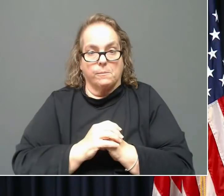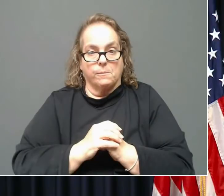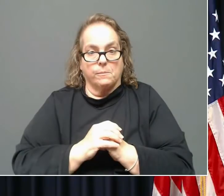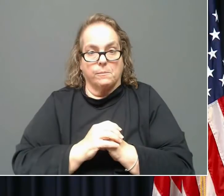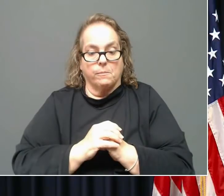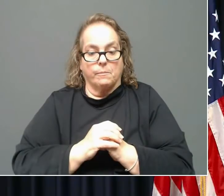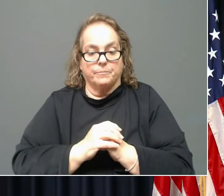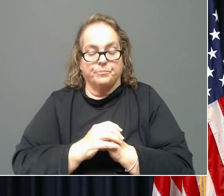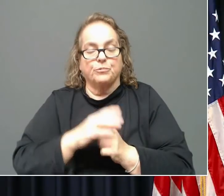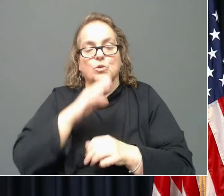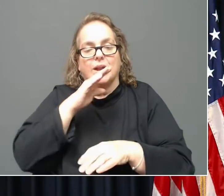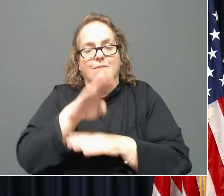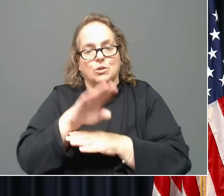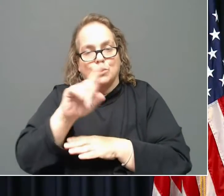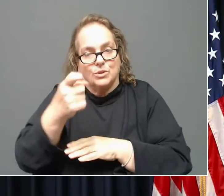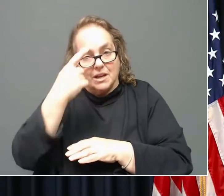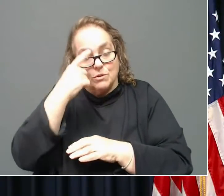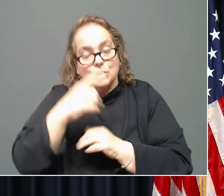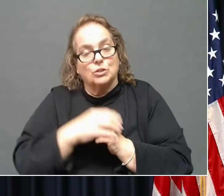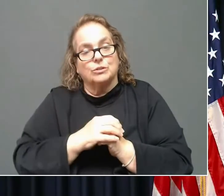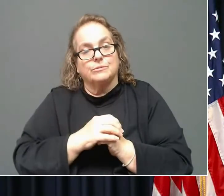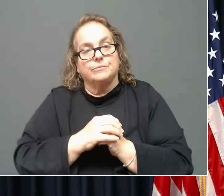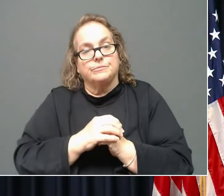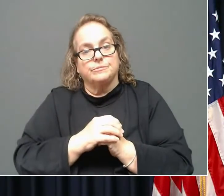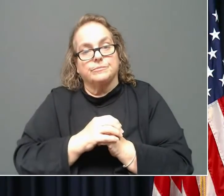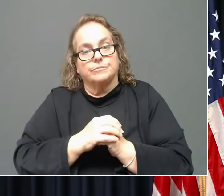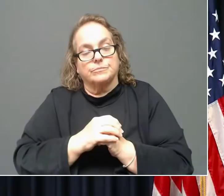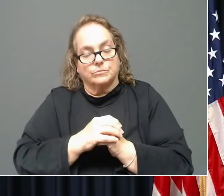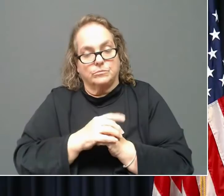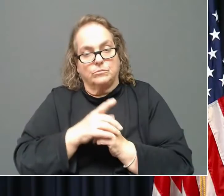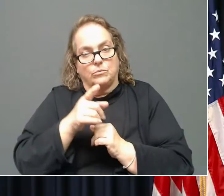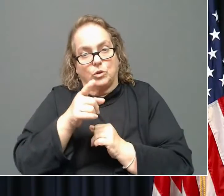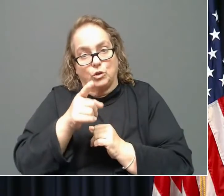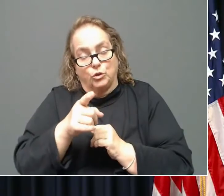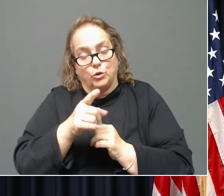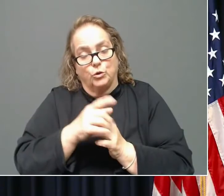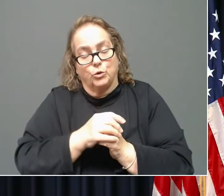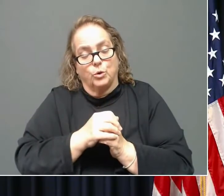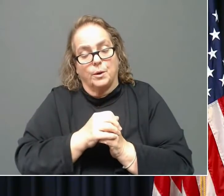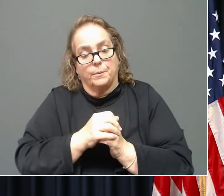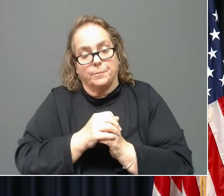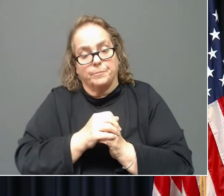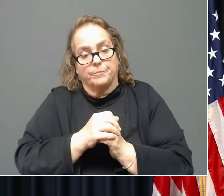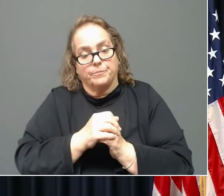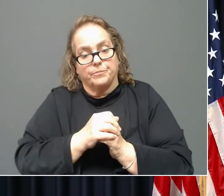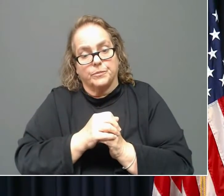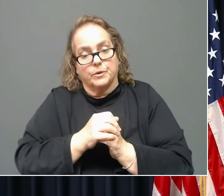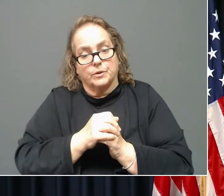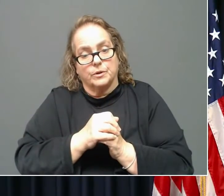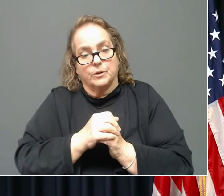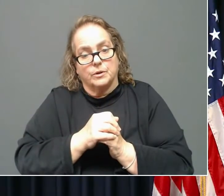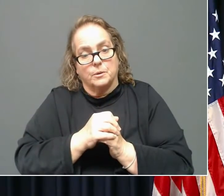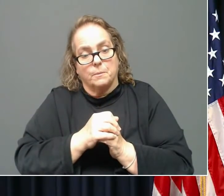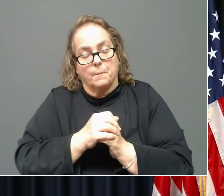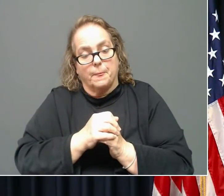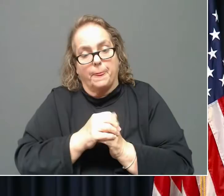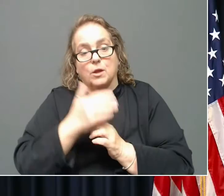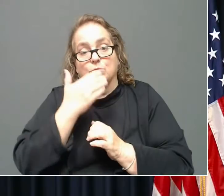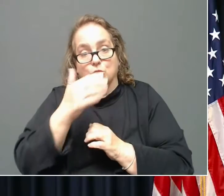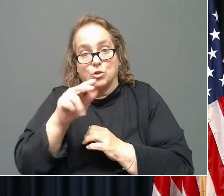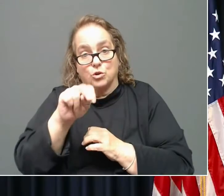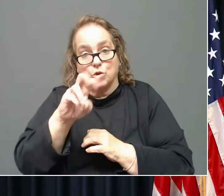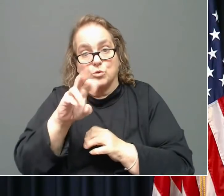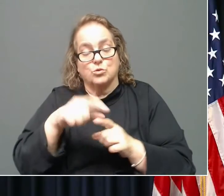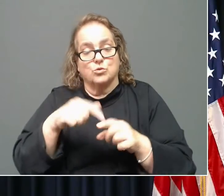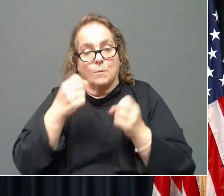Good afternoon, Governor. You were good news to a lot of businesses there about